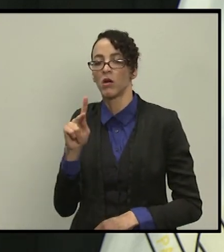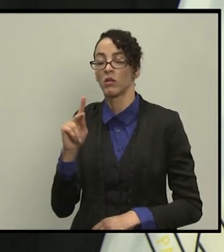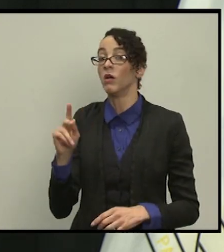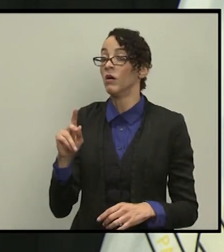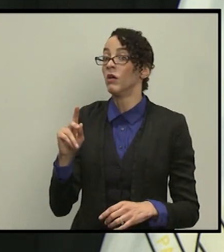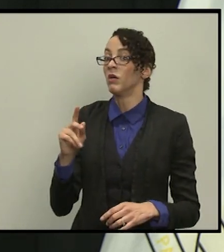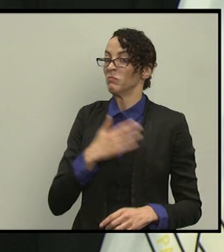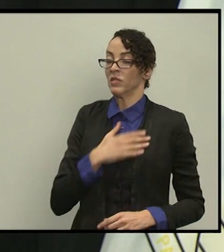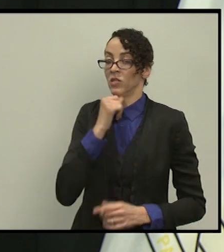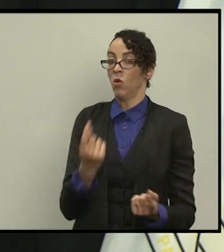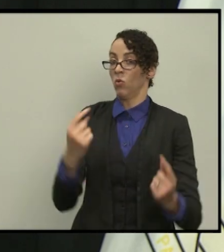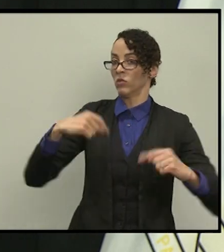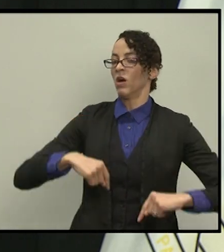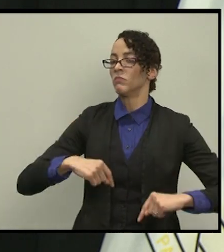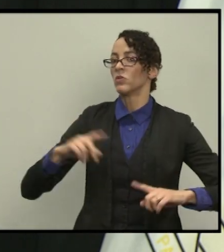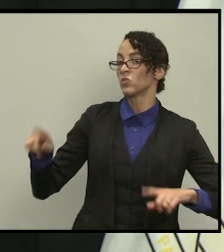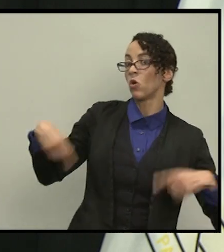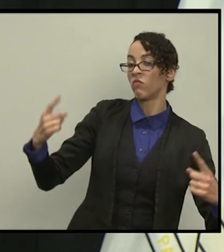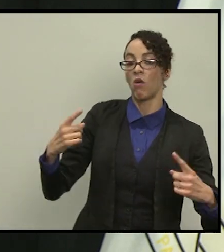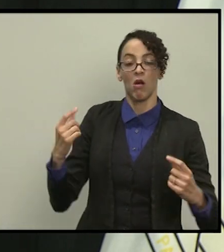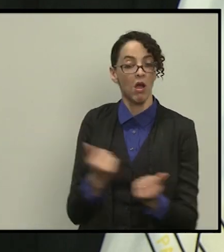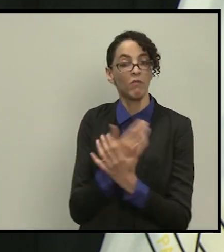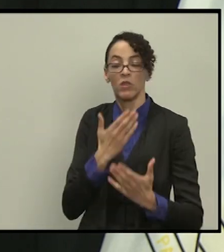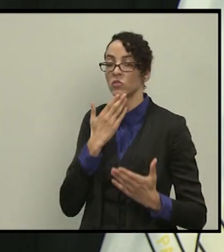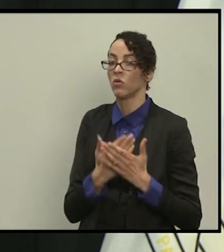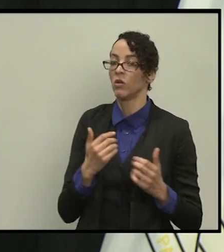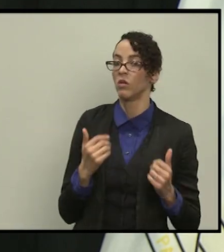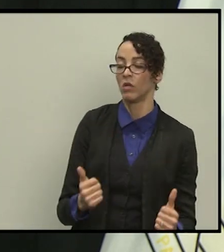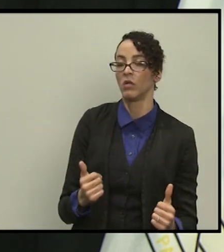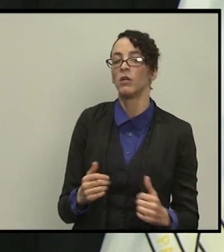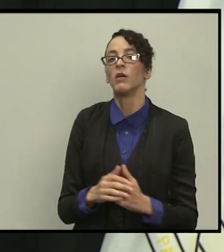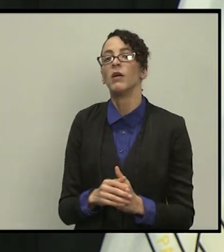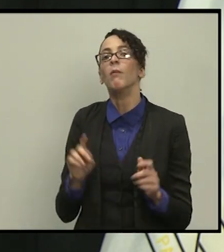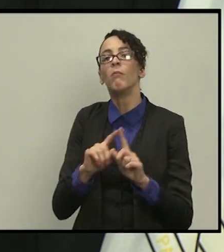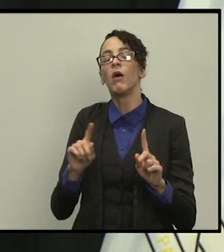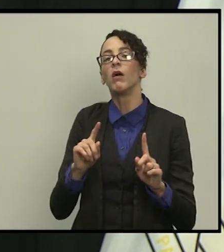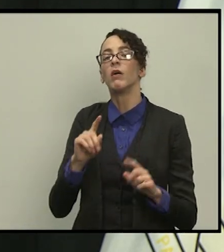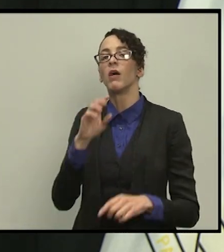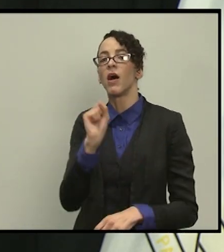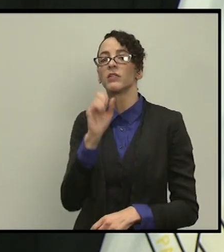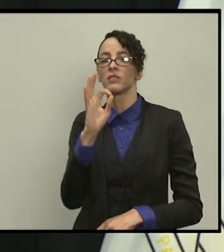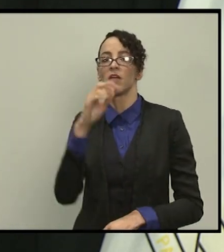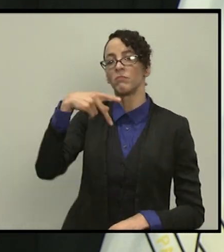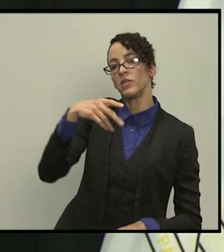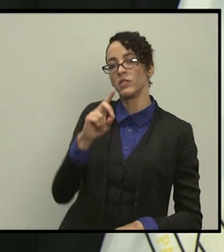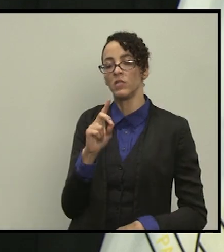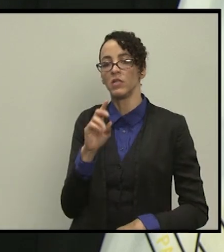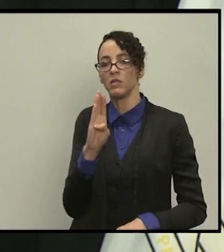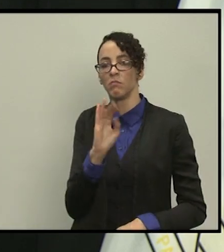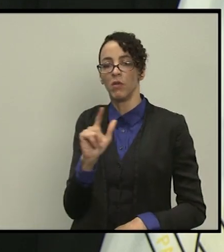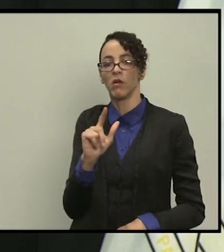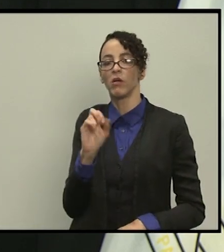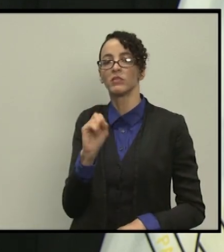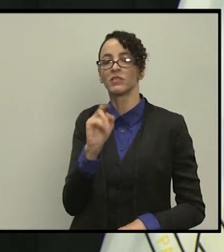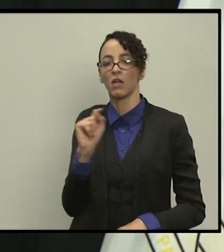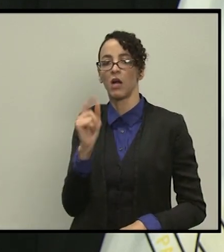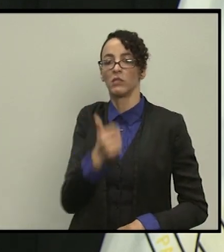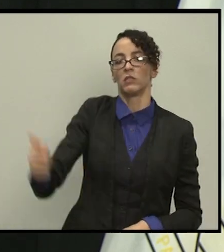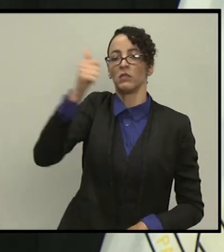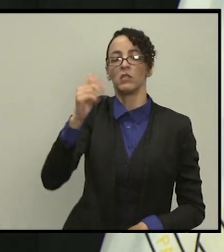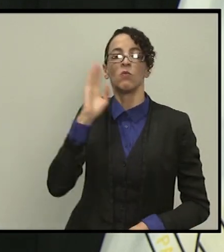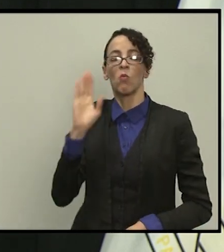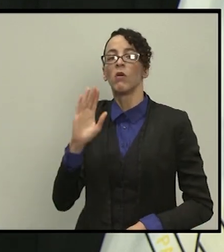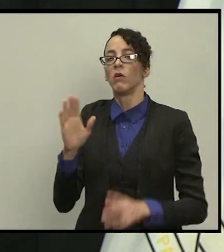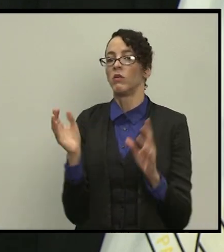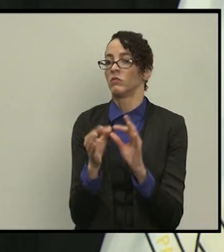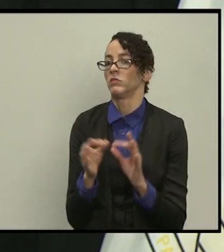appreciate you for abiding by our direction on 420. We know it's difficult because you want to celebrate. We want to